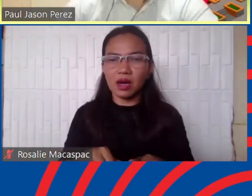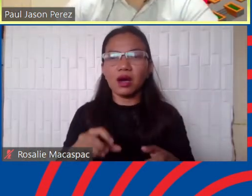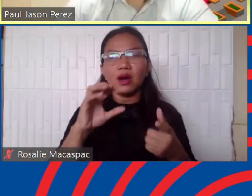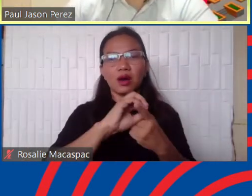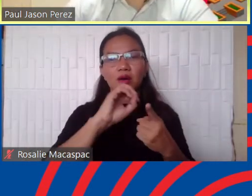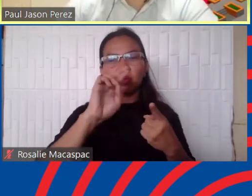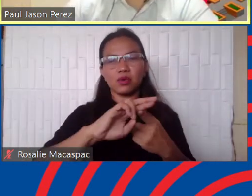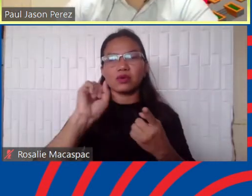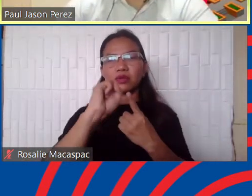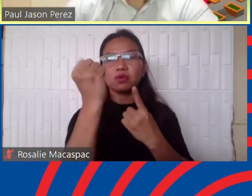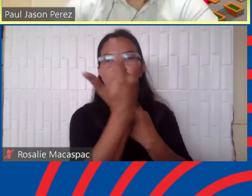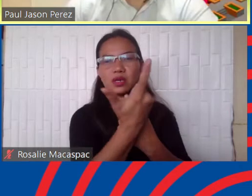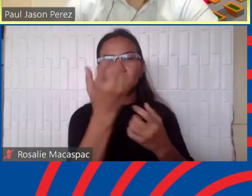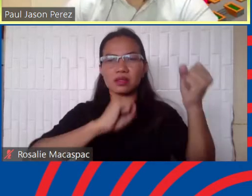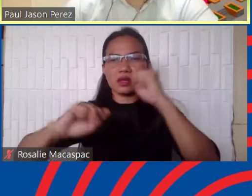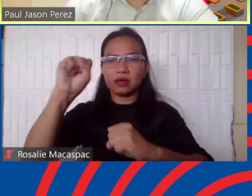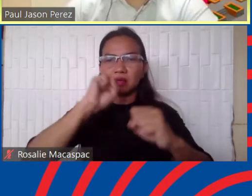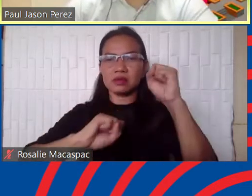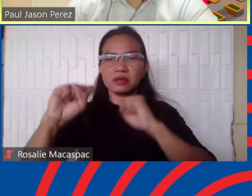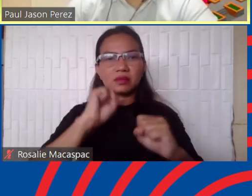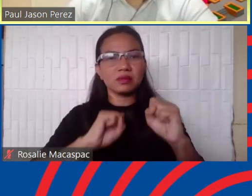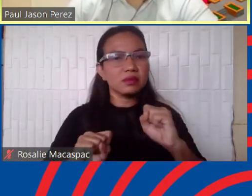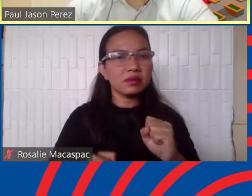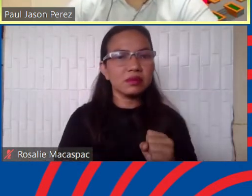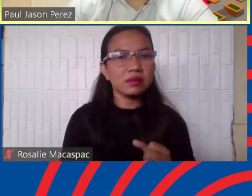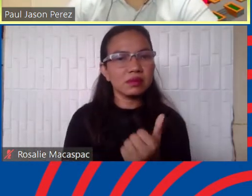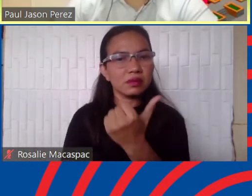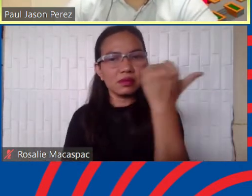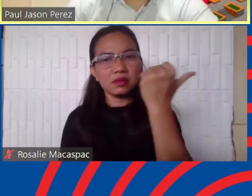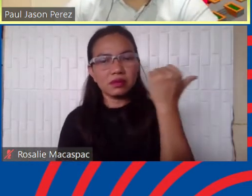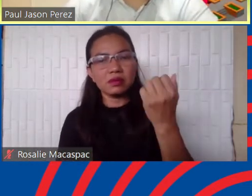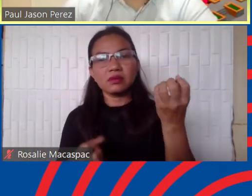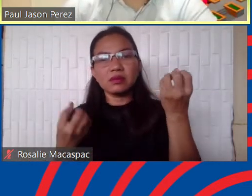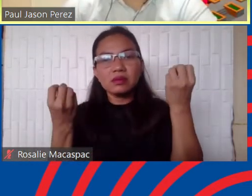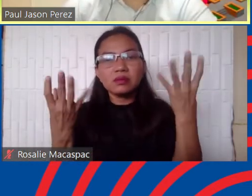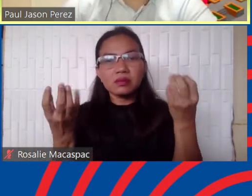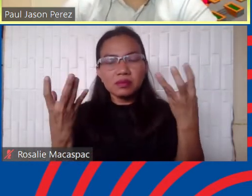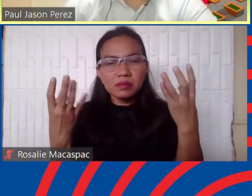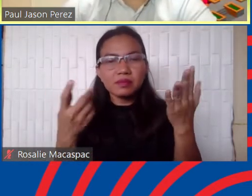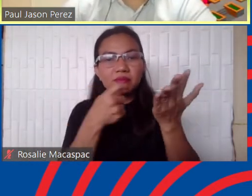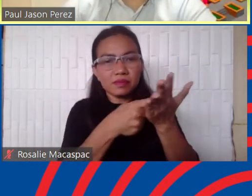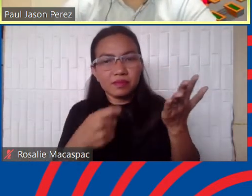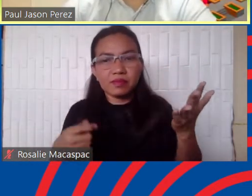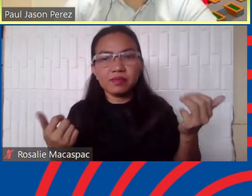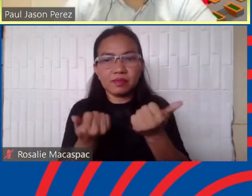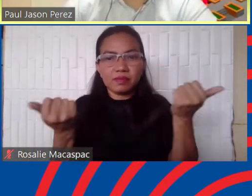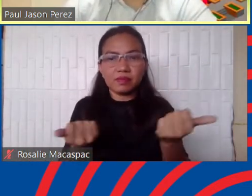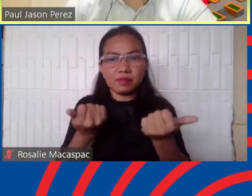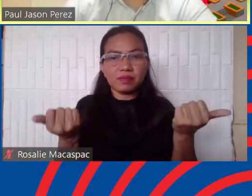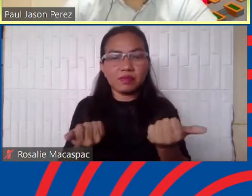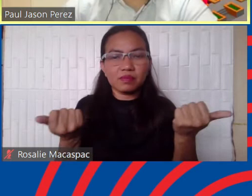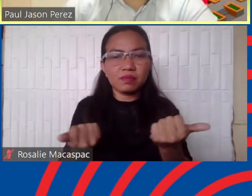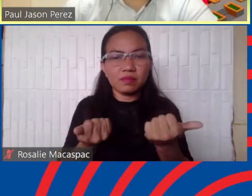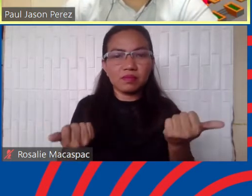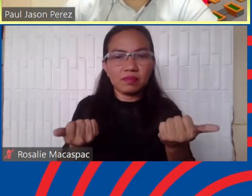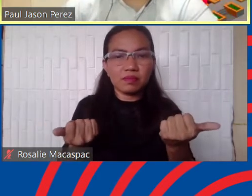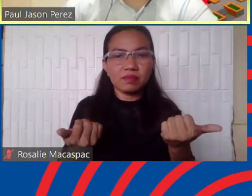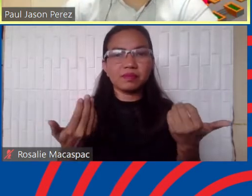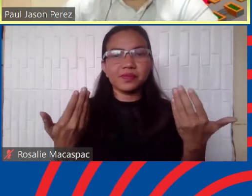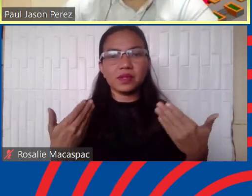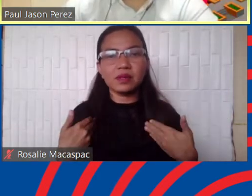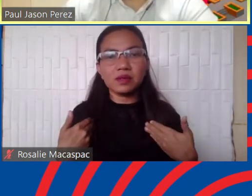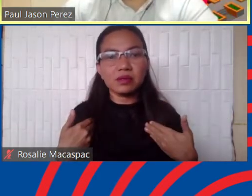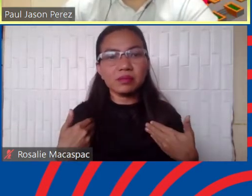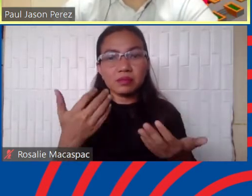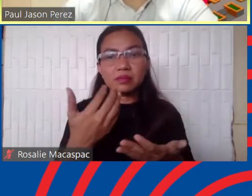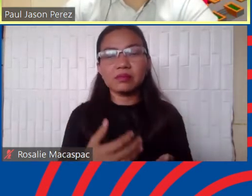field. And there are already a lot of tools available for that. And a lot of these tools are